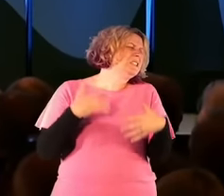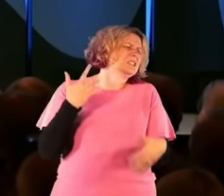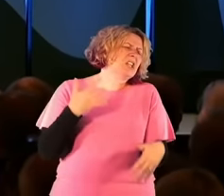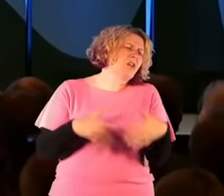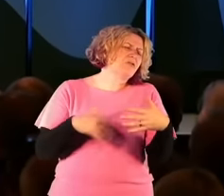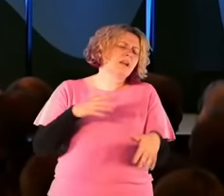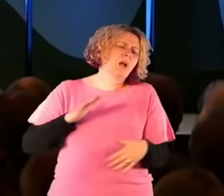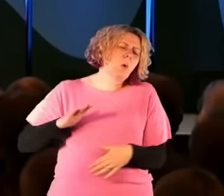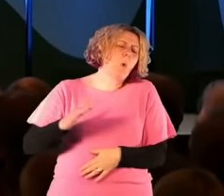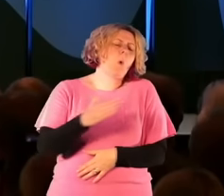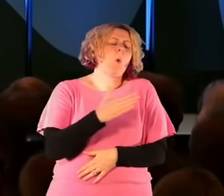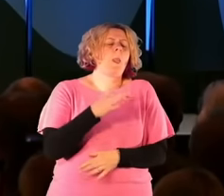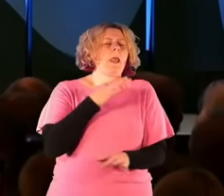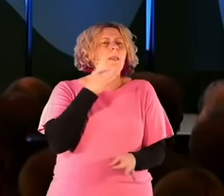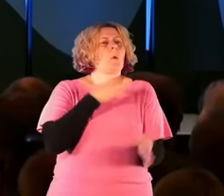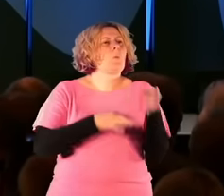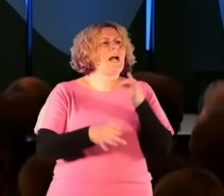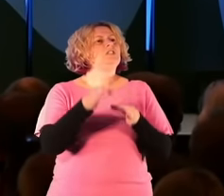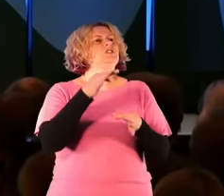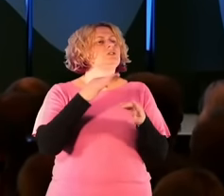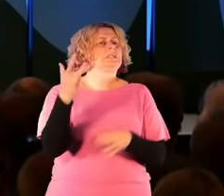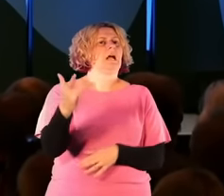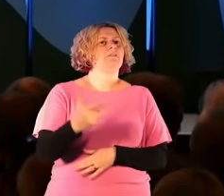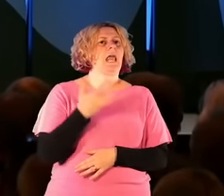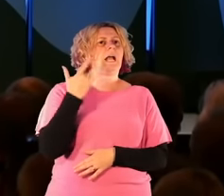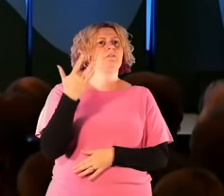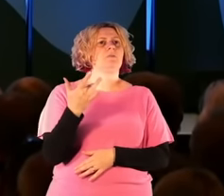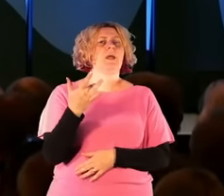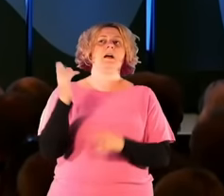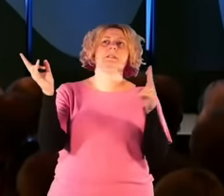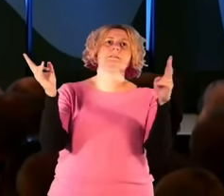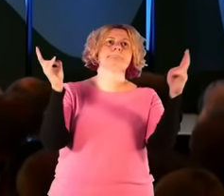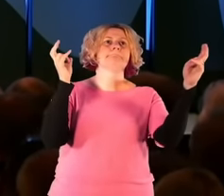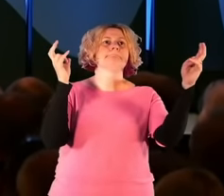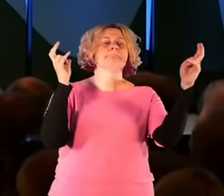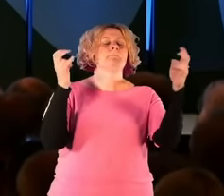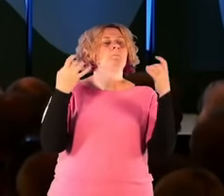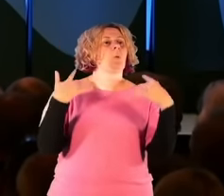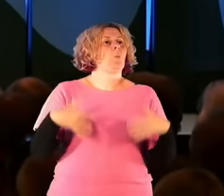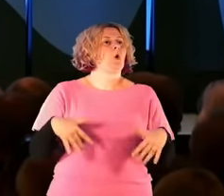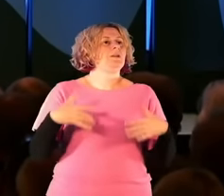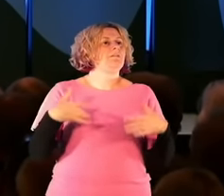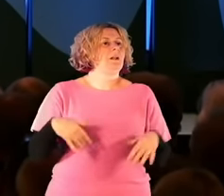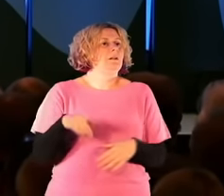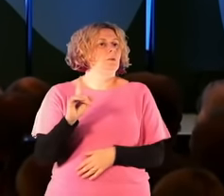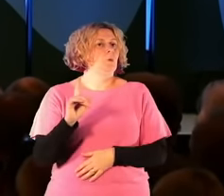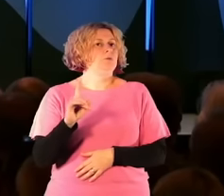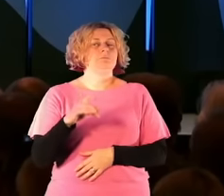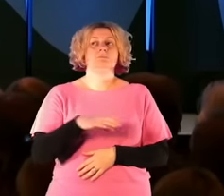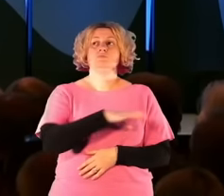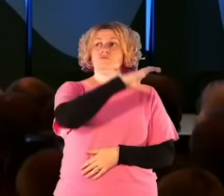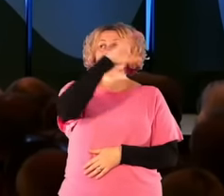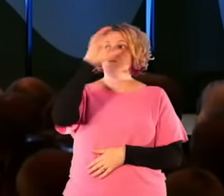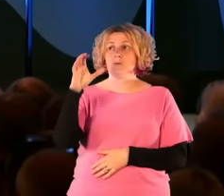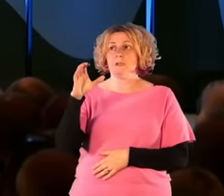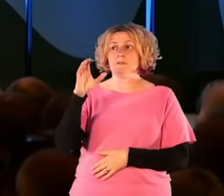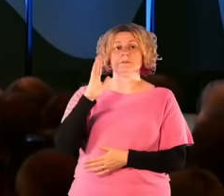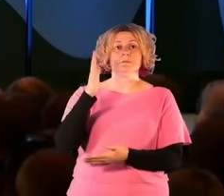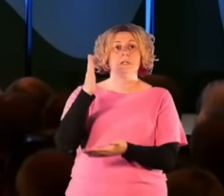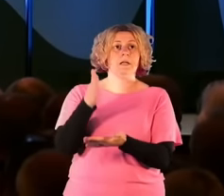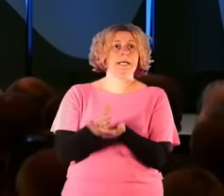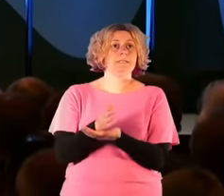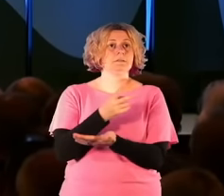questions that life throws up, we have this wonderful statement. Christ is